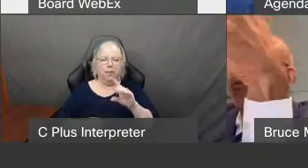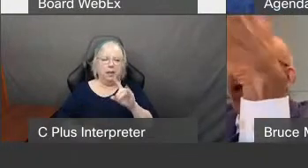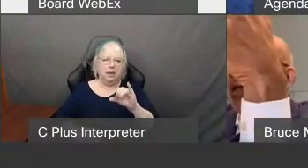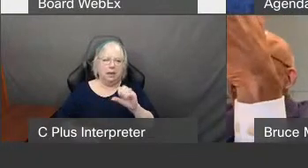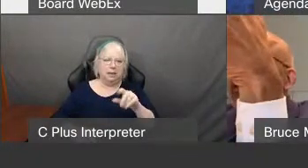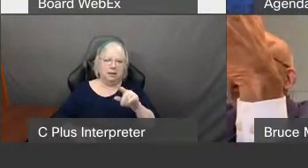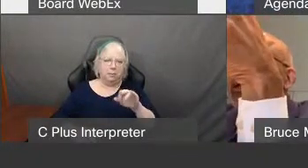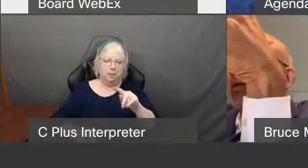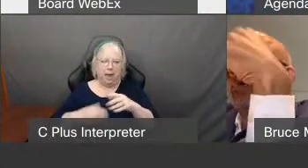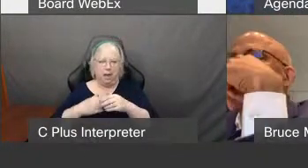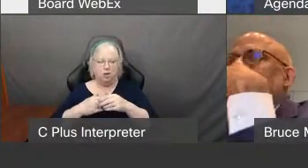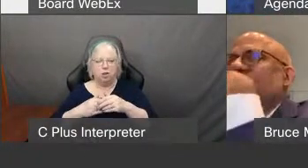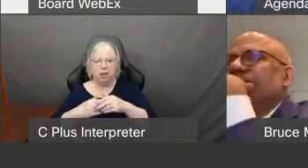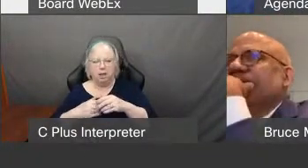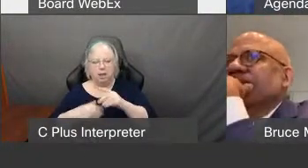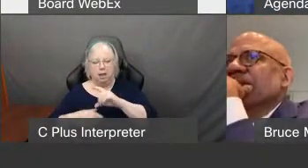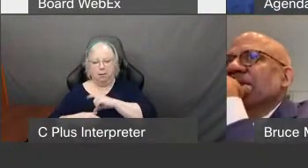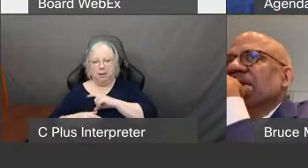already providing.